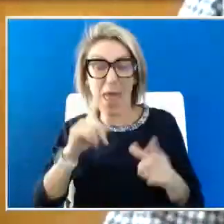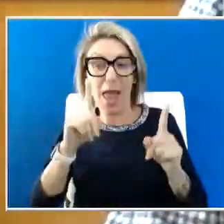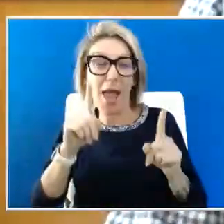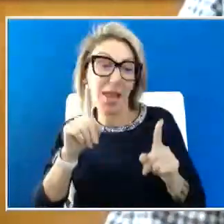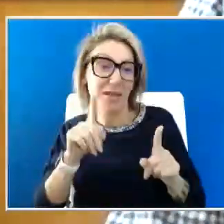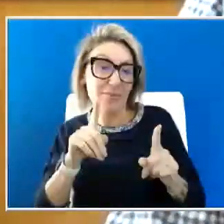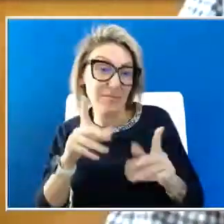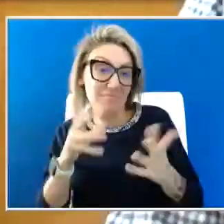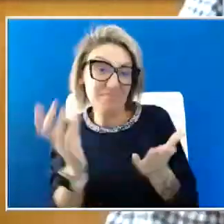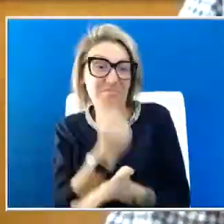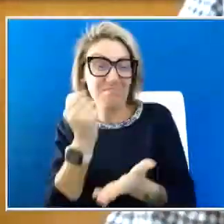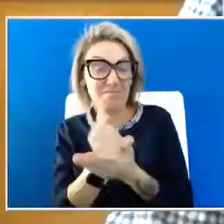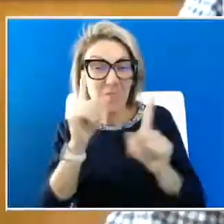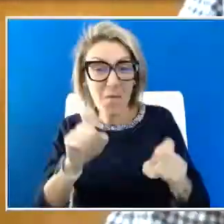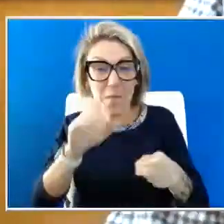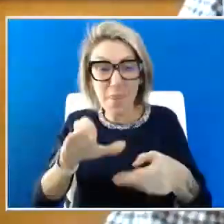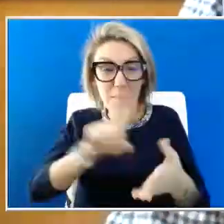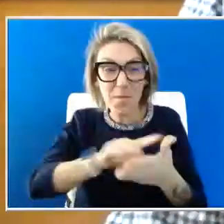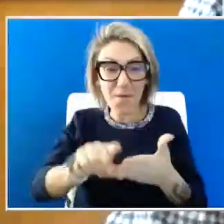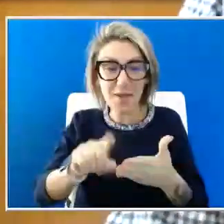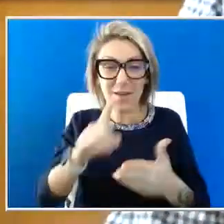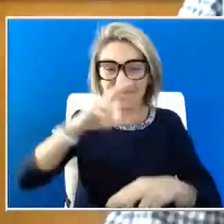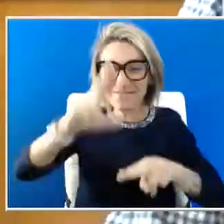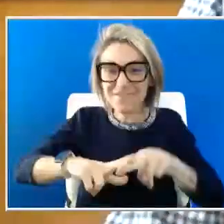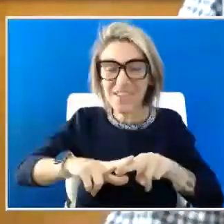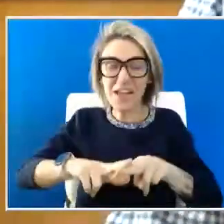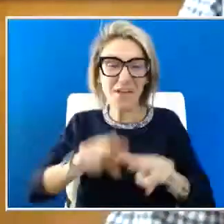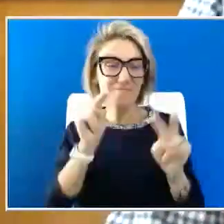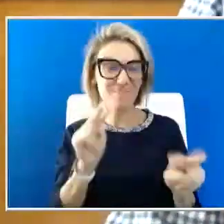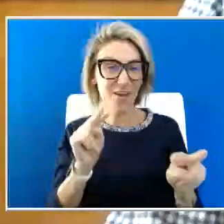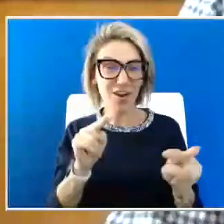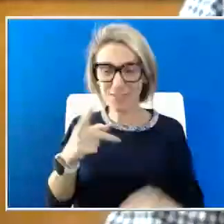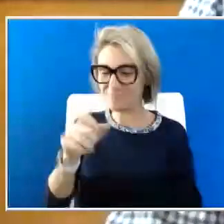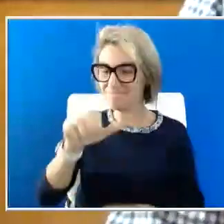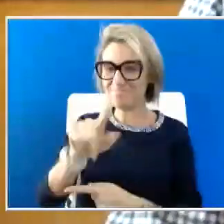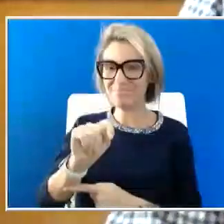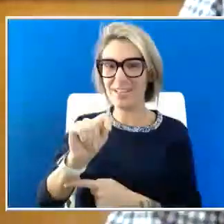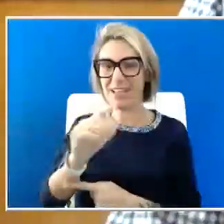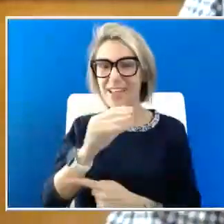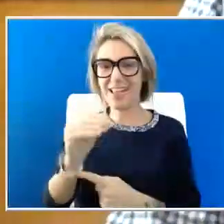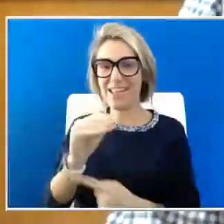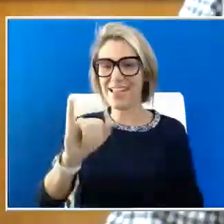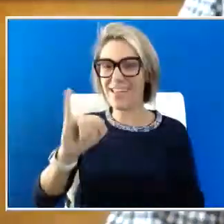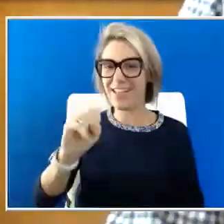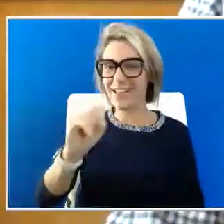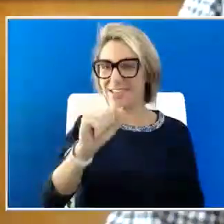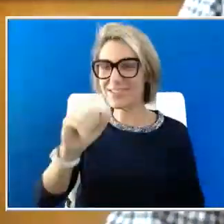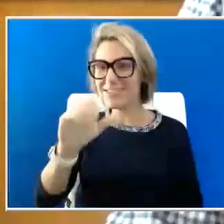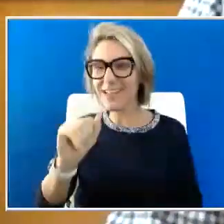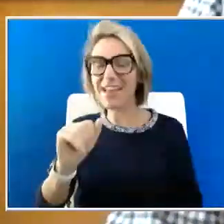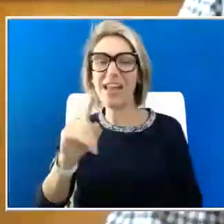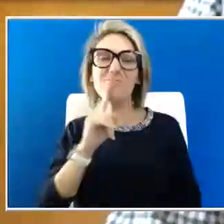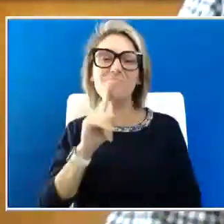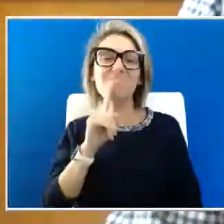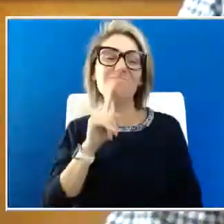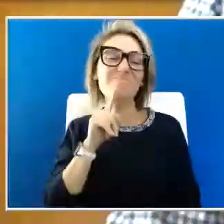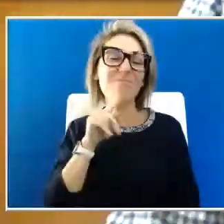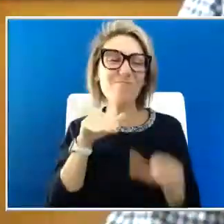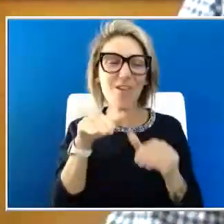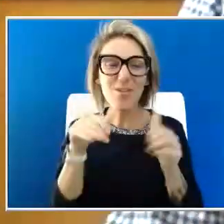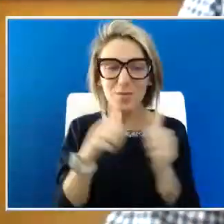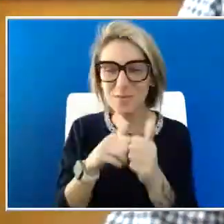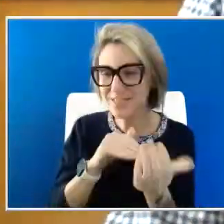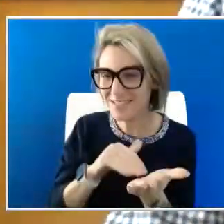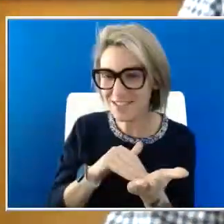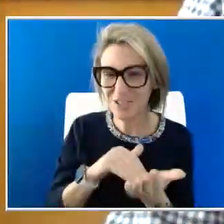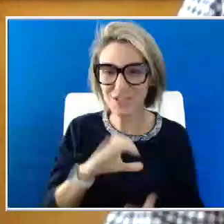that week, and it was really fun watching Pat and Isaiah walk with Dr. Chen. Dr. Chen